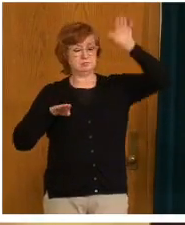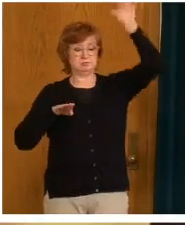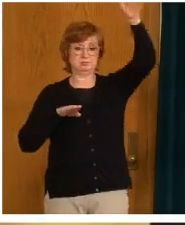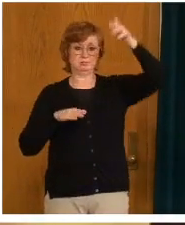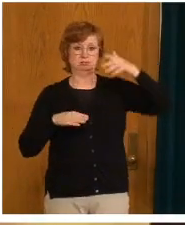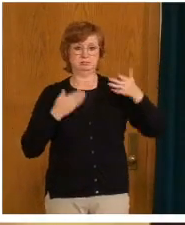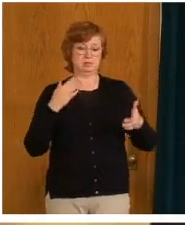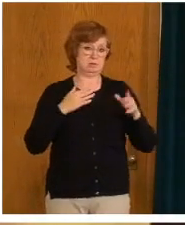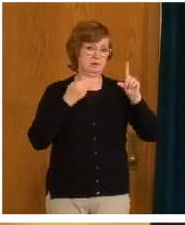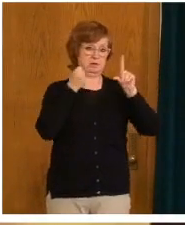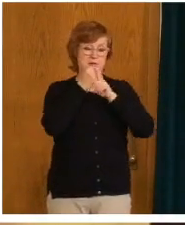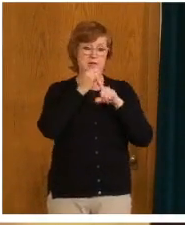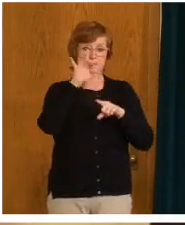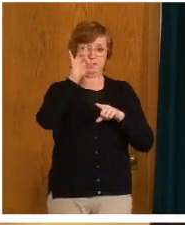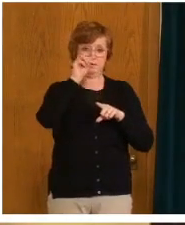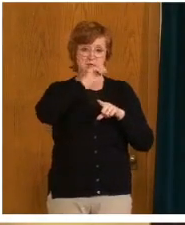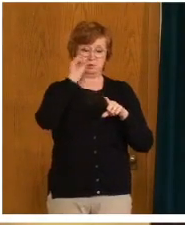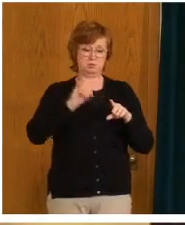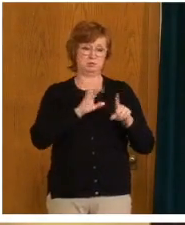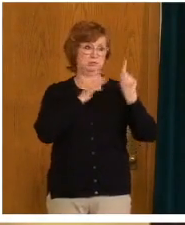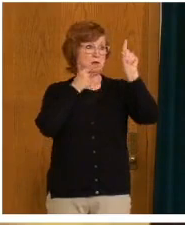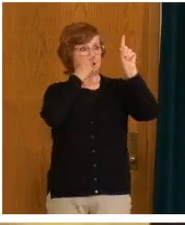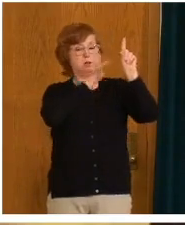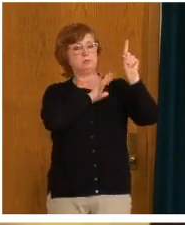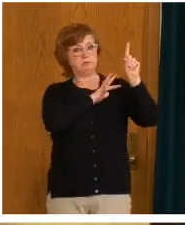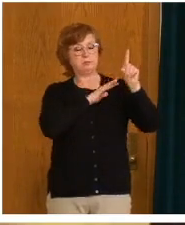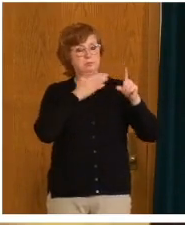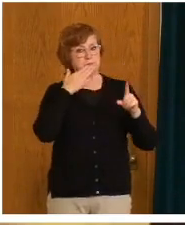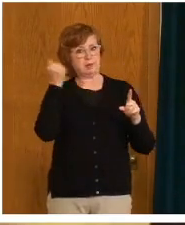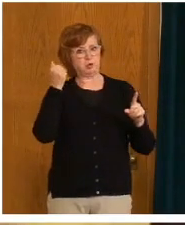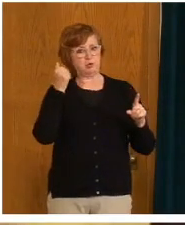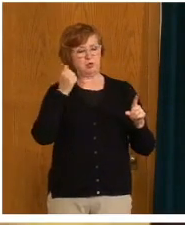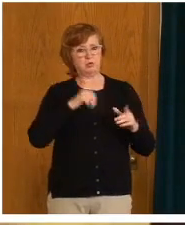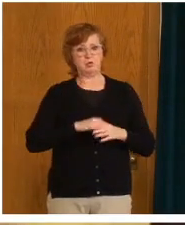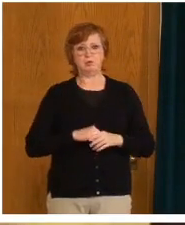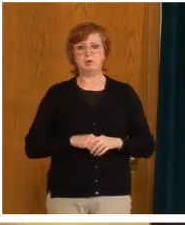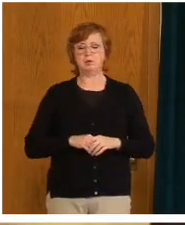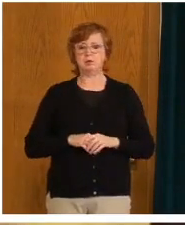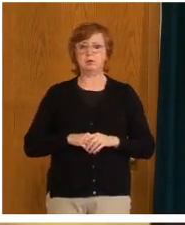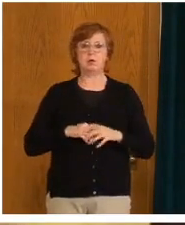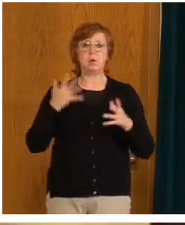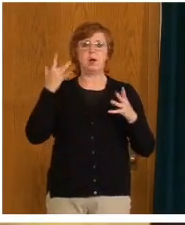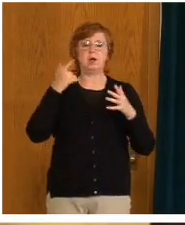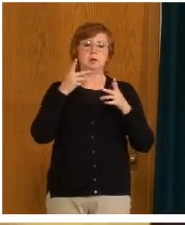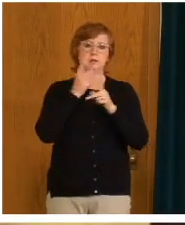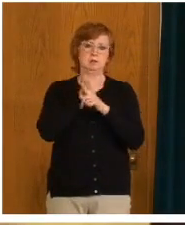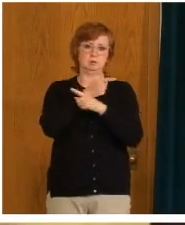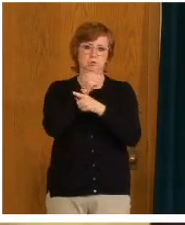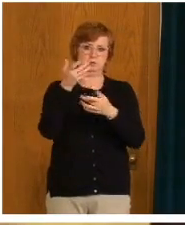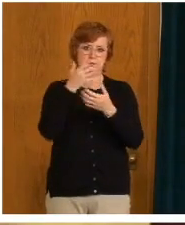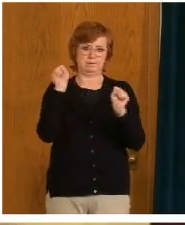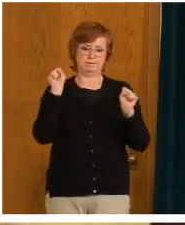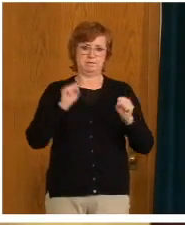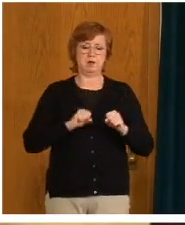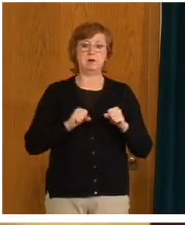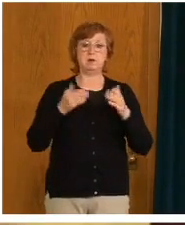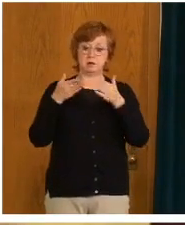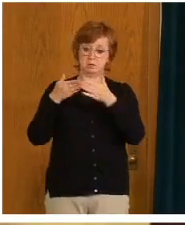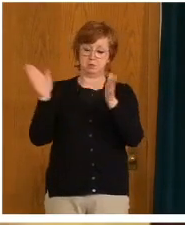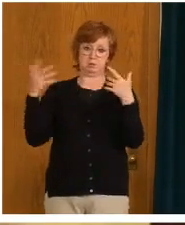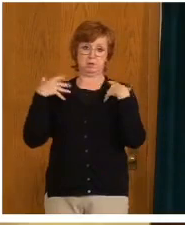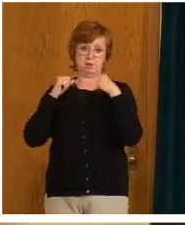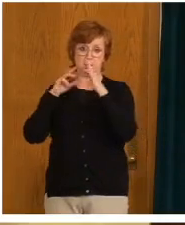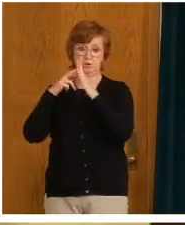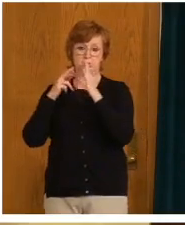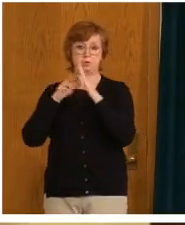as keeping people safe here in the province. So the public health measures were in place to keep people safe. By and